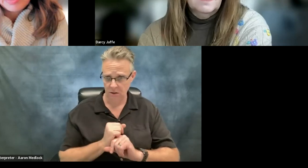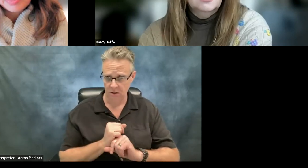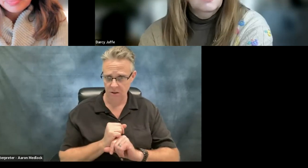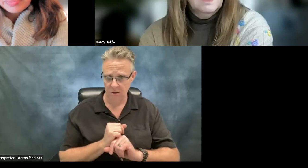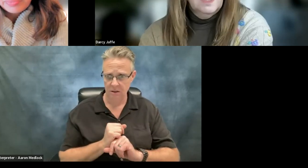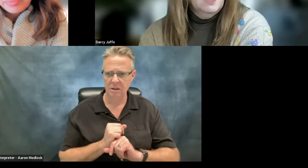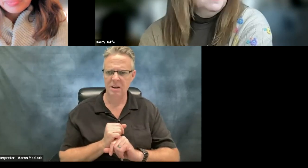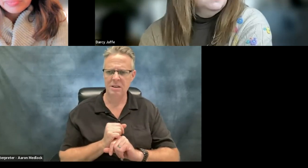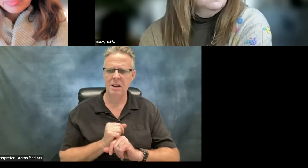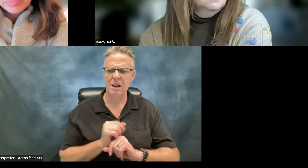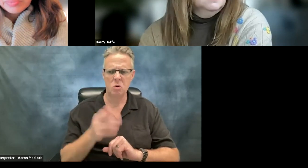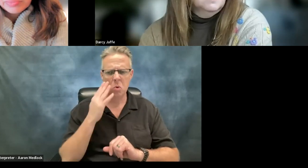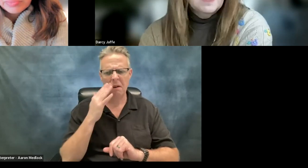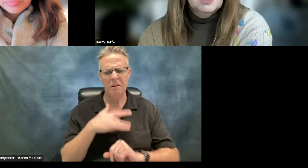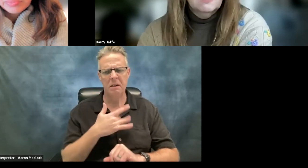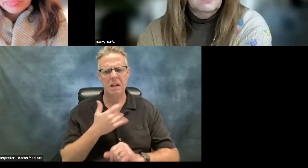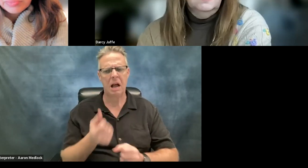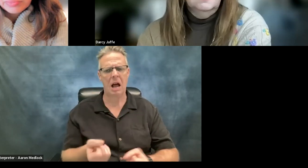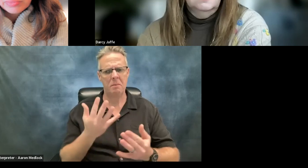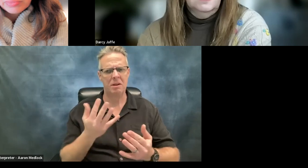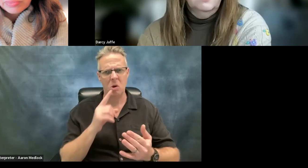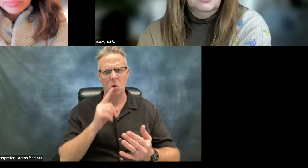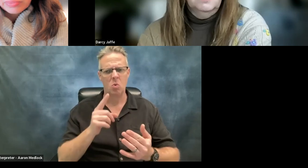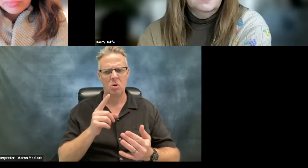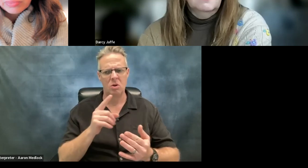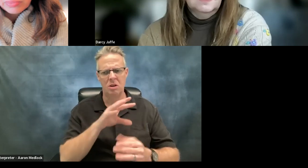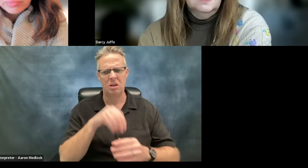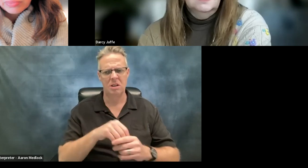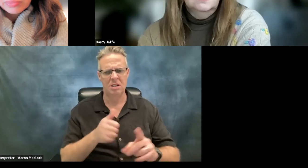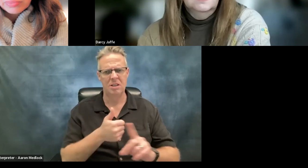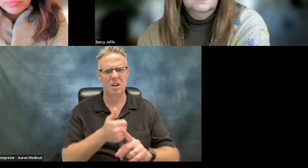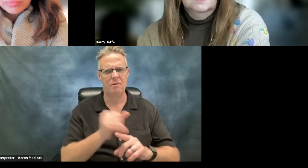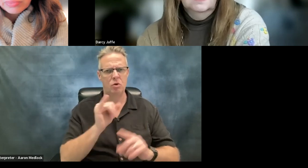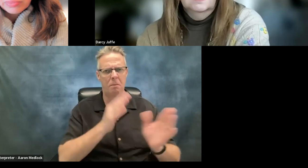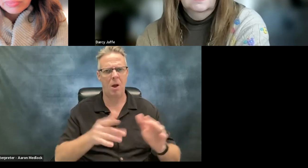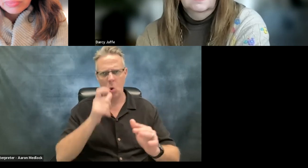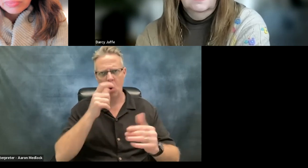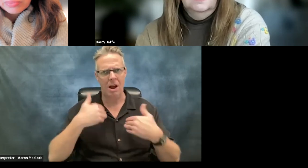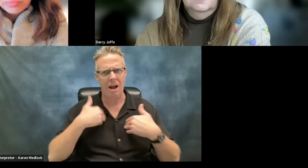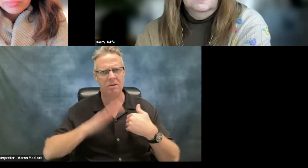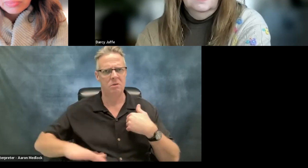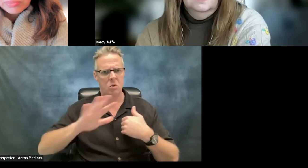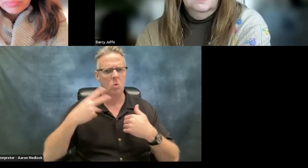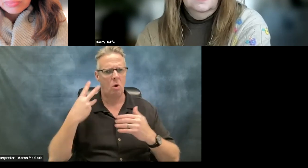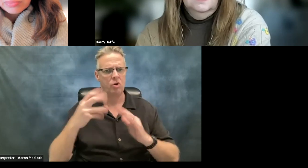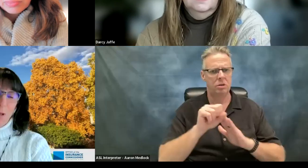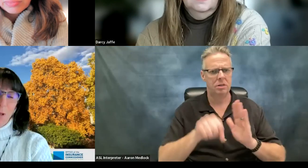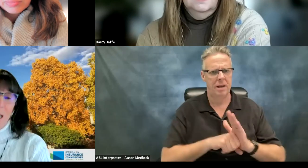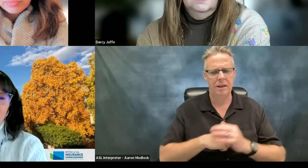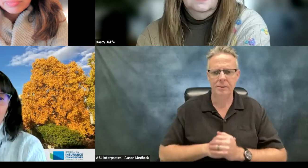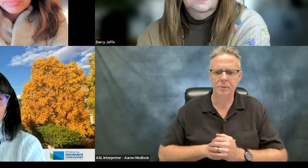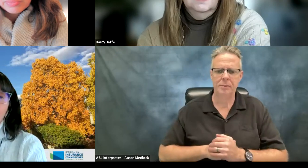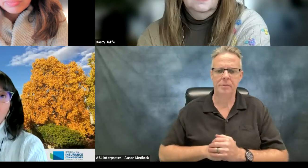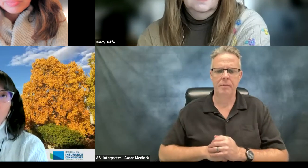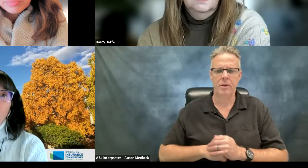if that's right, do you know how many lives are there within self-insured plans in Washington? Okay, so